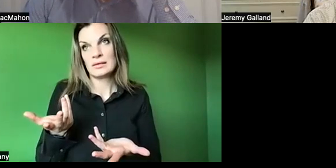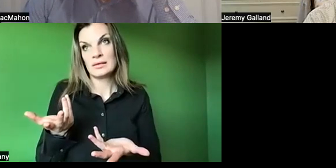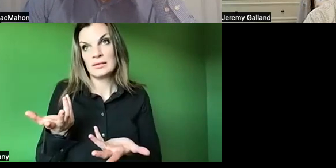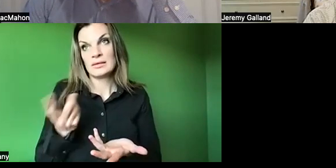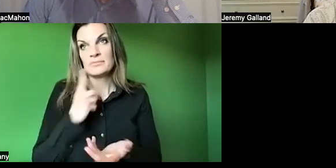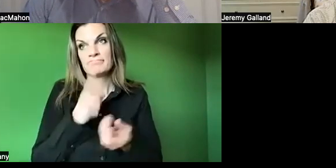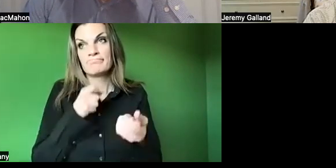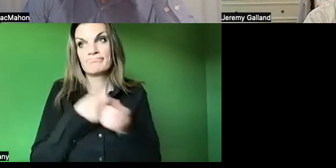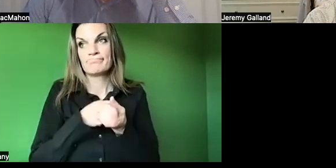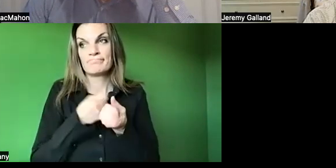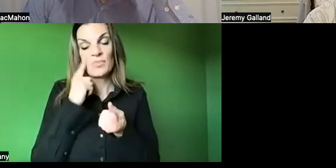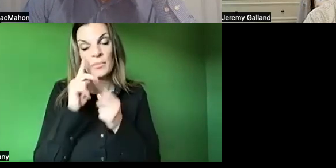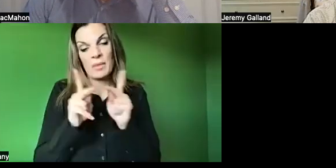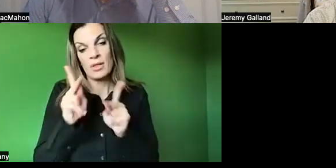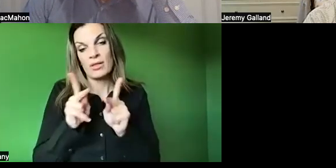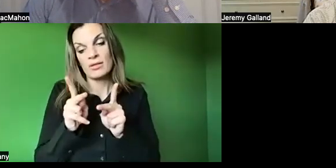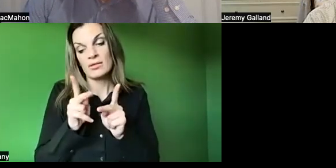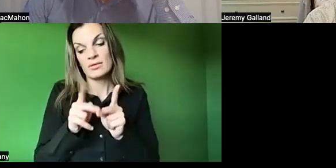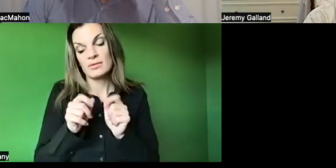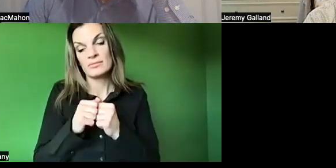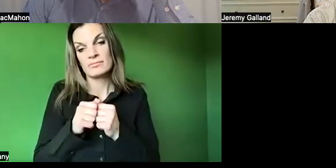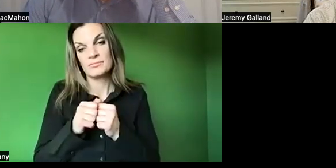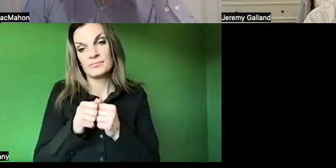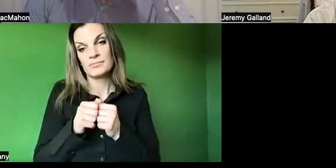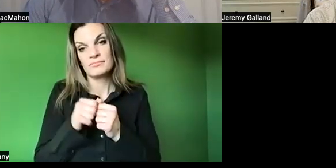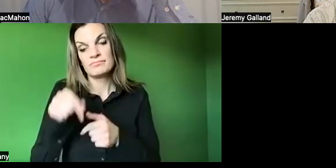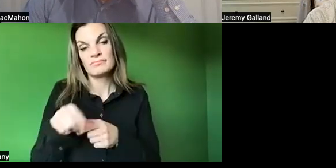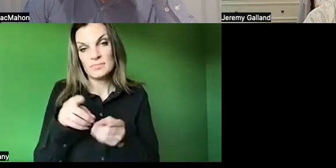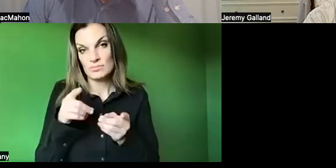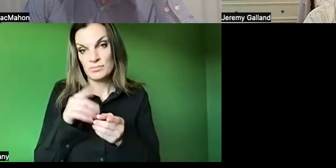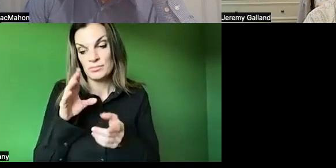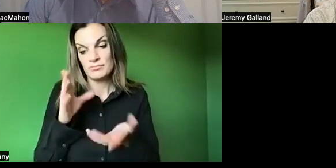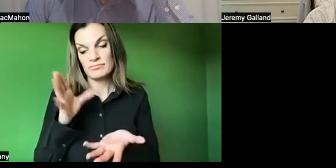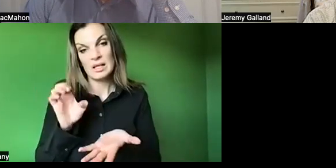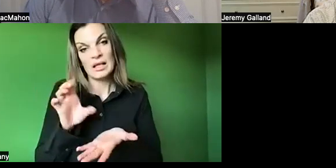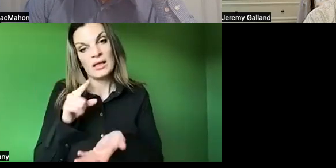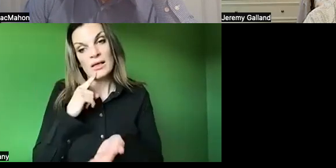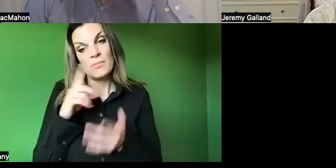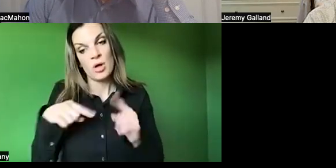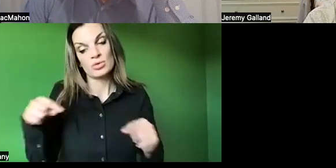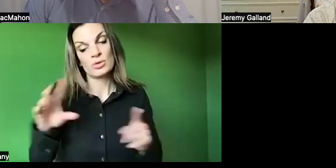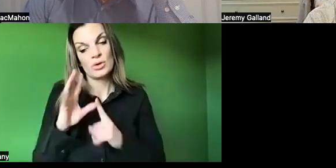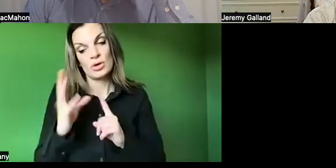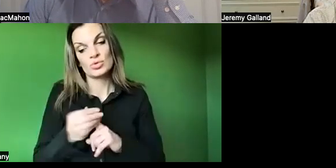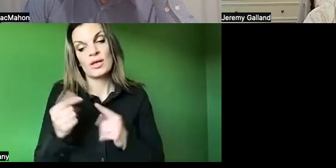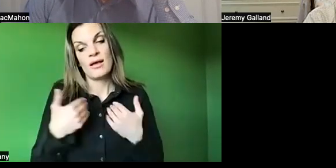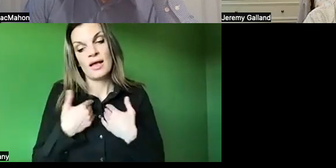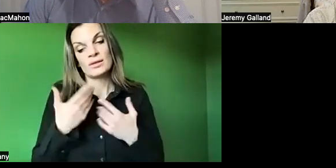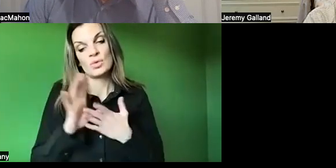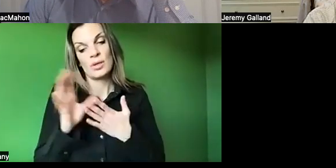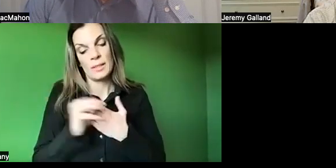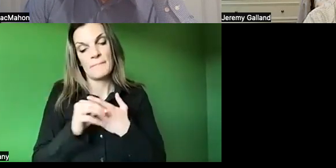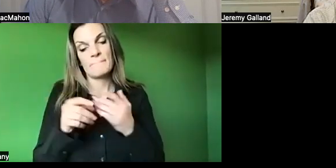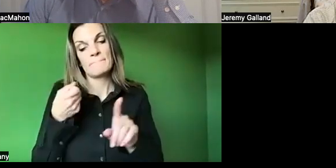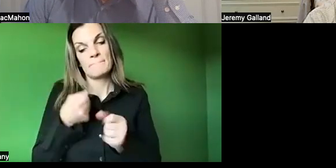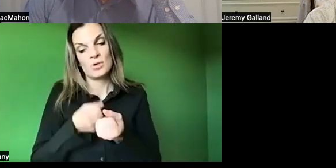for people, for having our district be a multicultural district that has curriculum that supports it, that